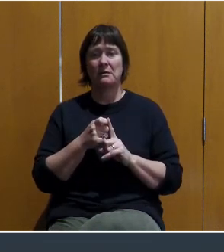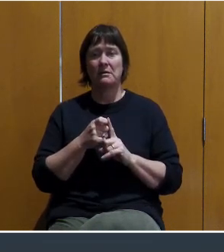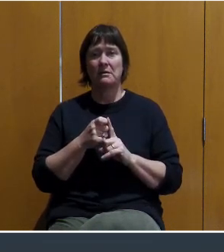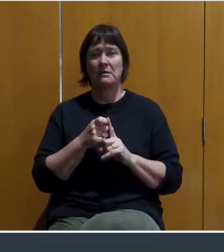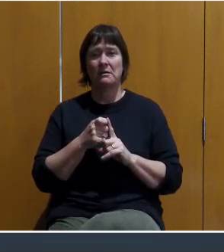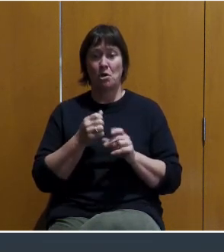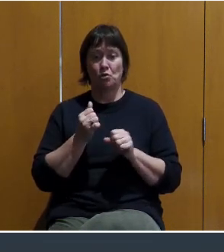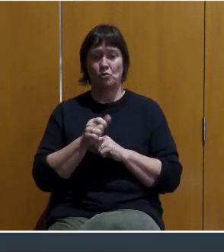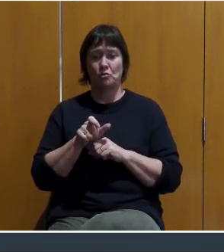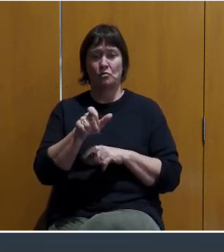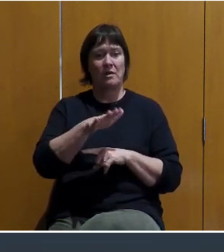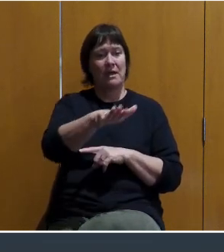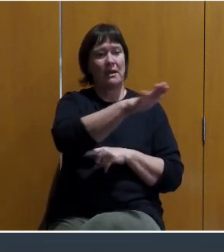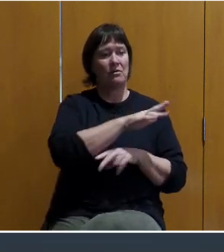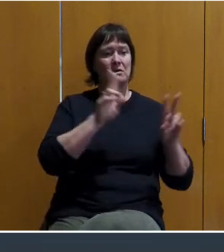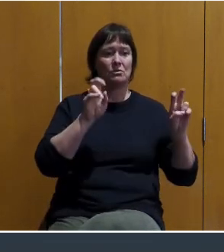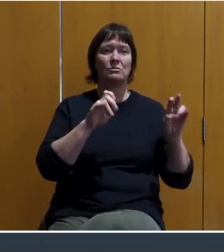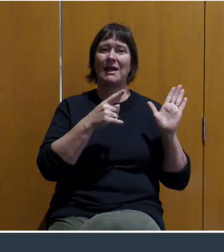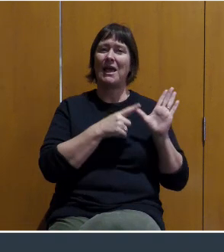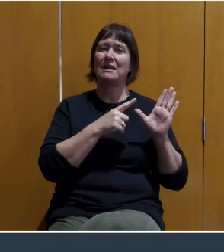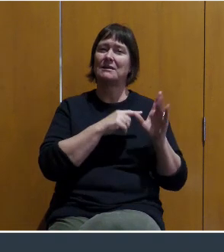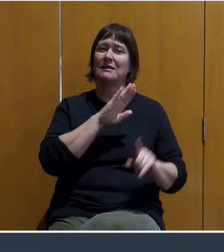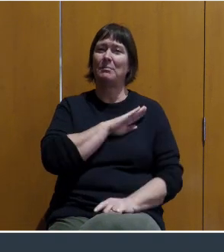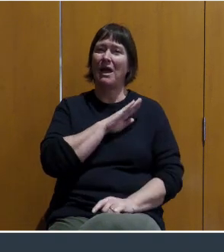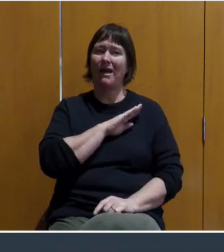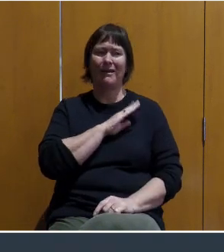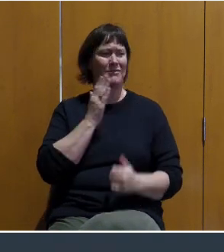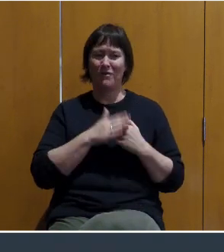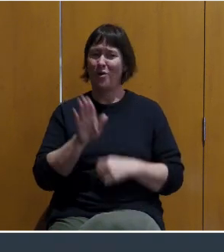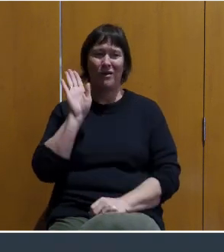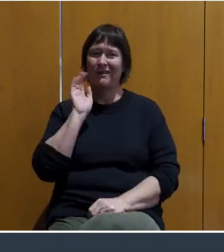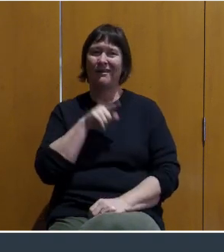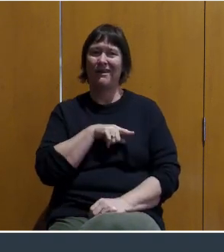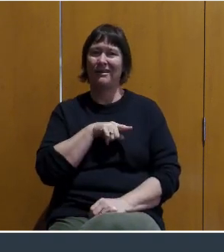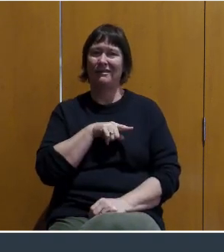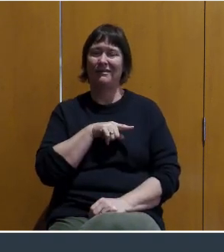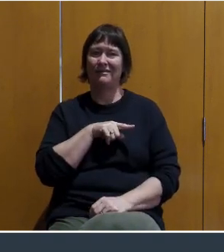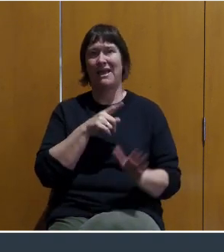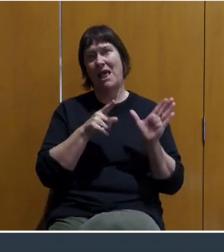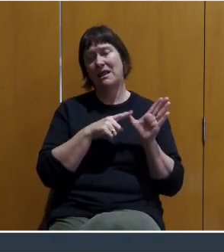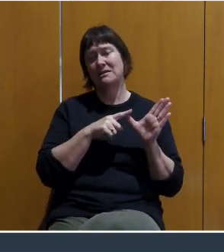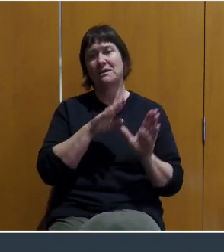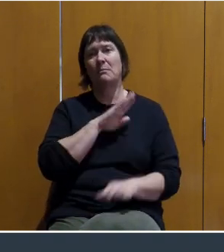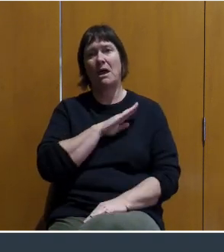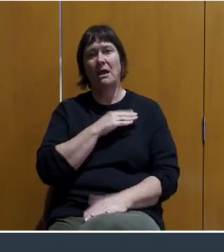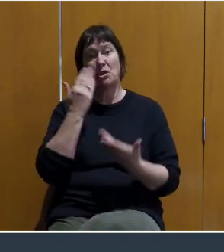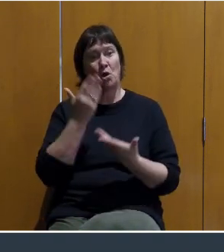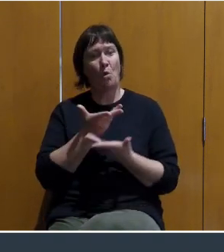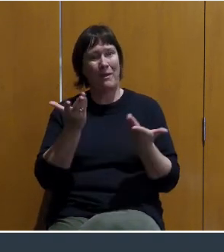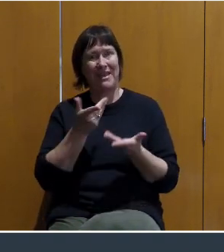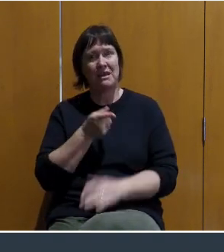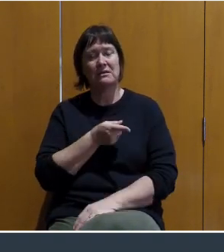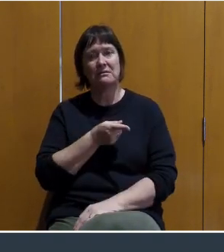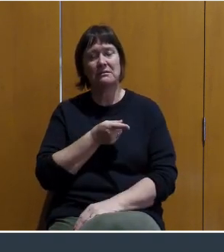beside George's Drive Alexander Park, which I've never ever heard it being called that before in my life. So I would have no idea where that was